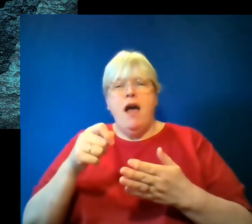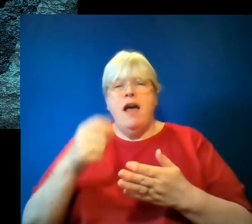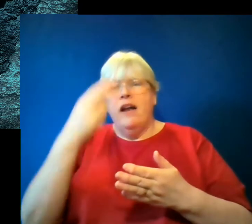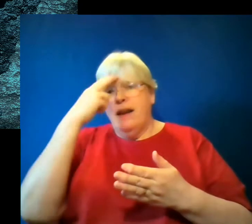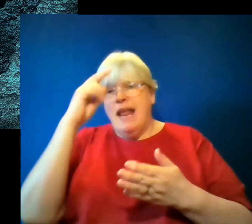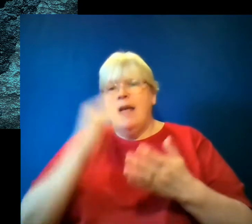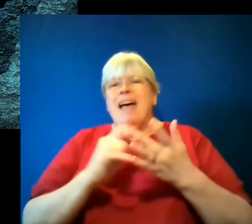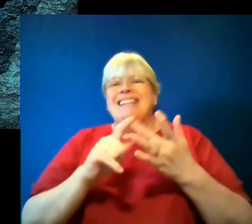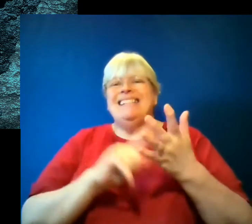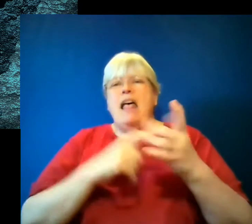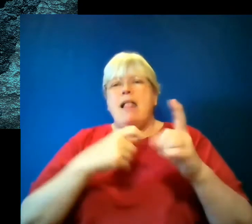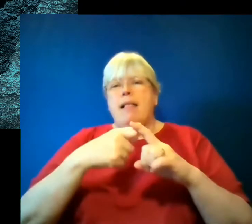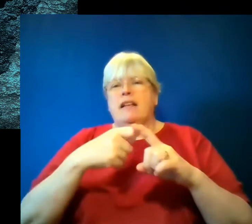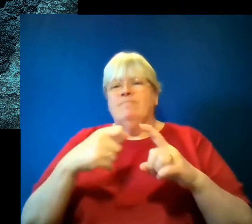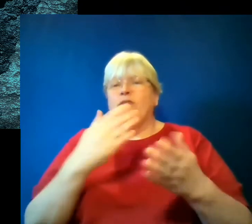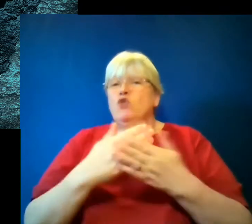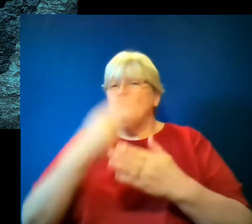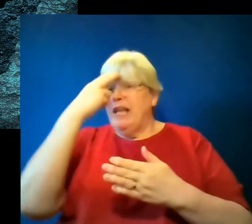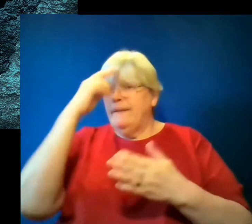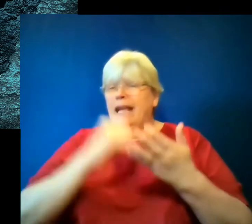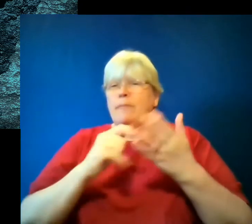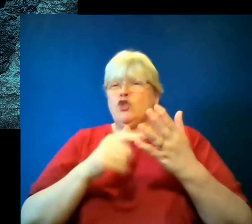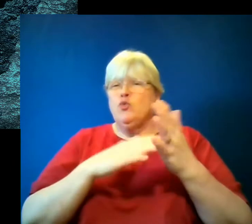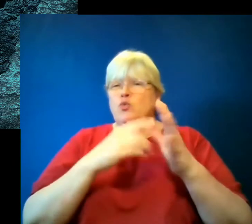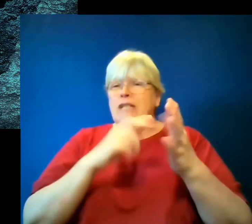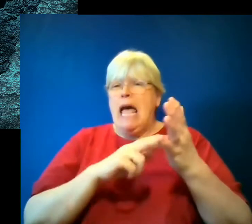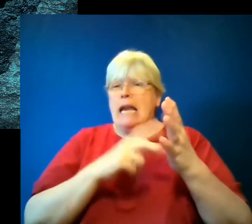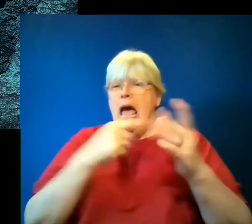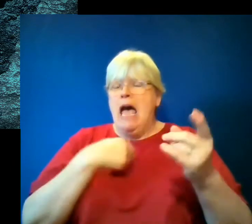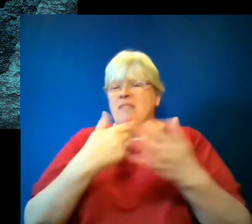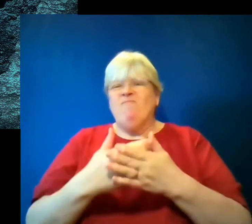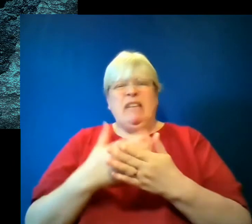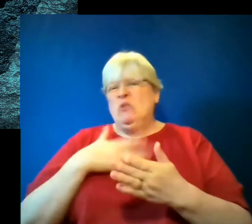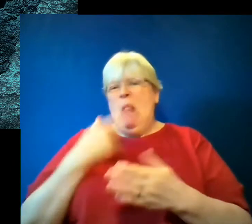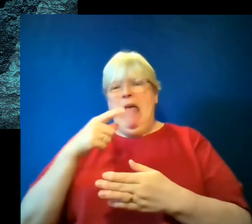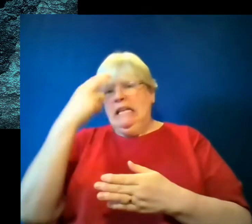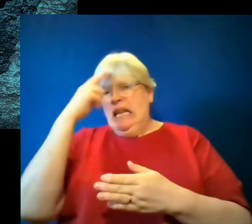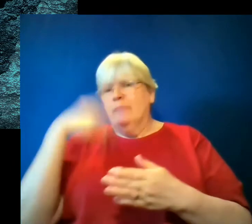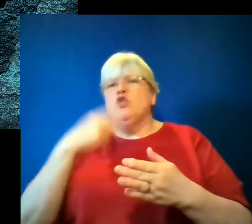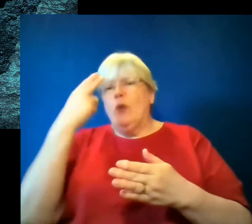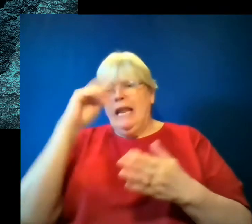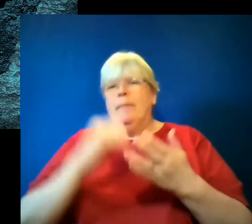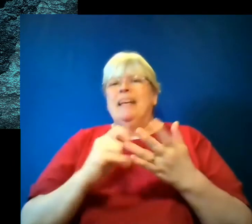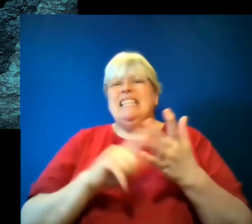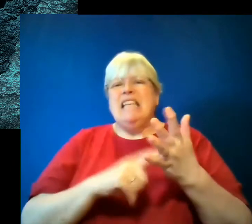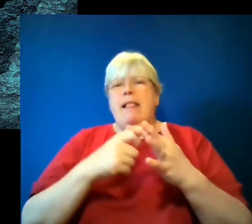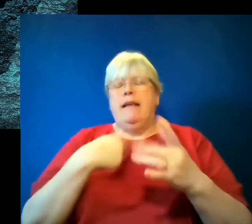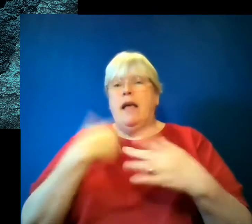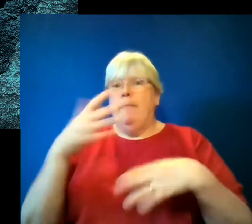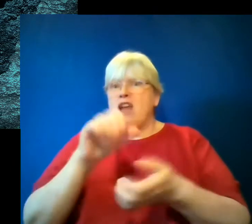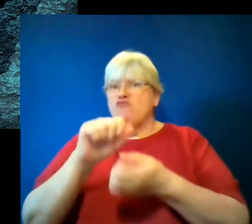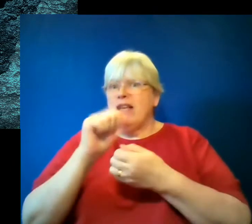hates it, so you have to call her Silk. She has been arrested and thrown into a prison cell